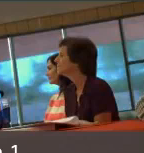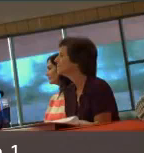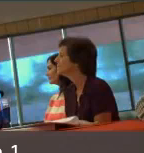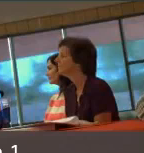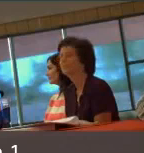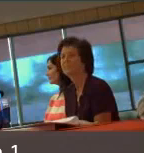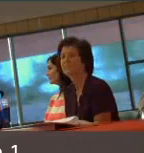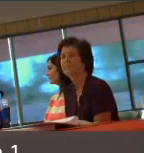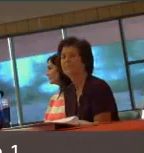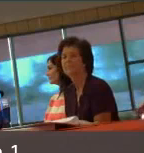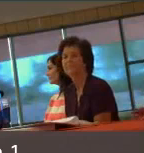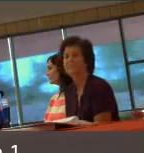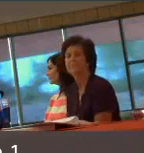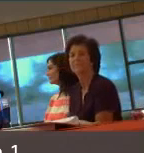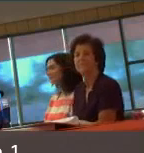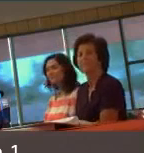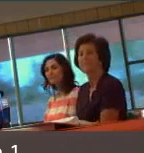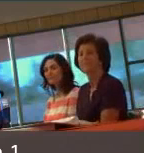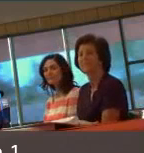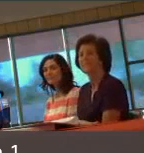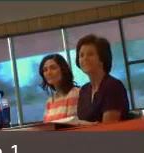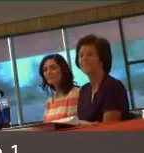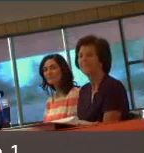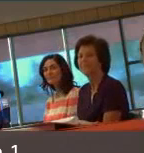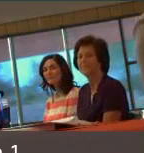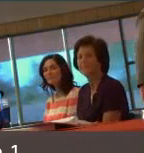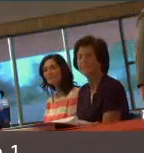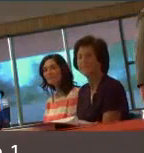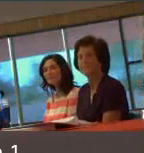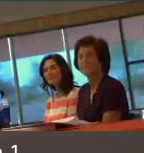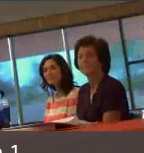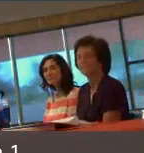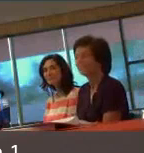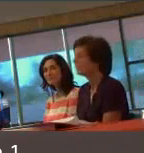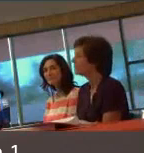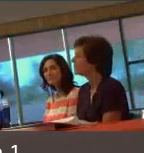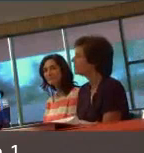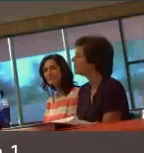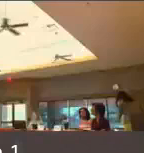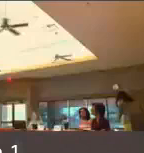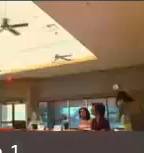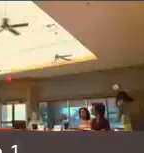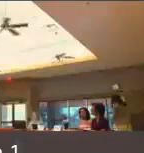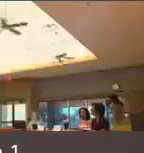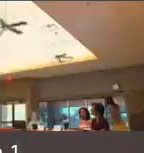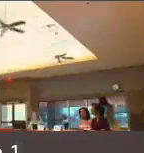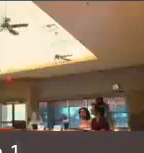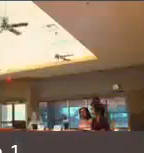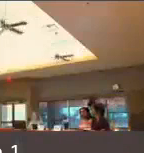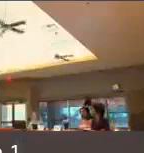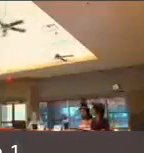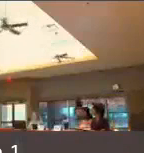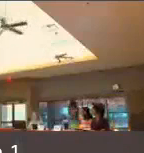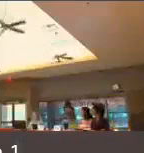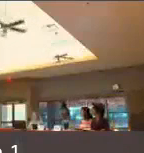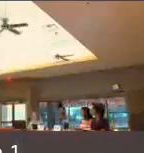have abided by those party and geographical diversity requirements. In the Constitution, before you see the